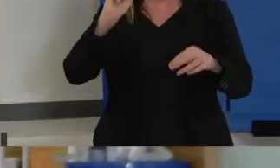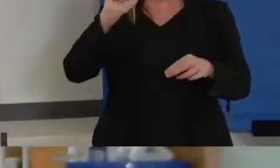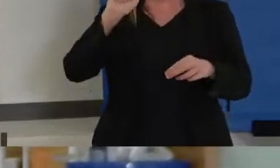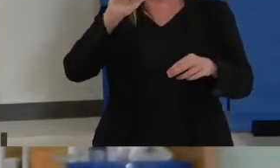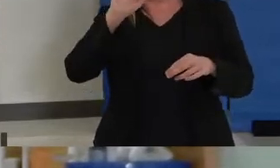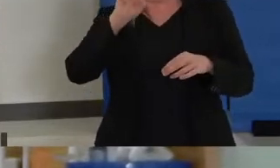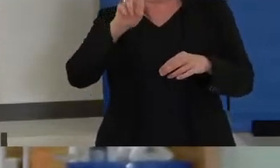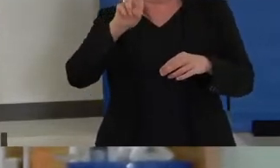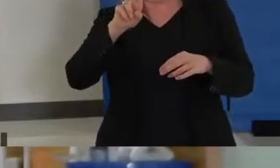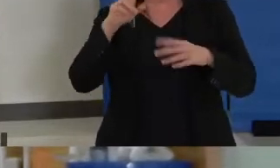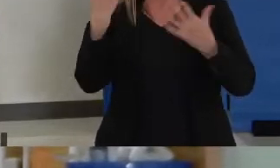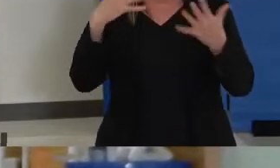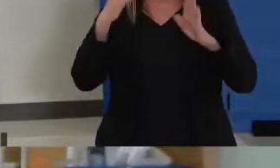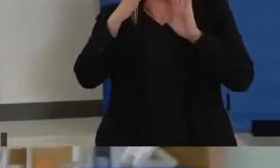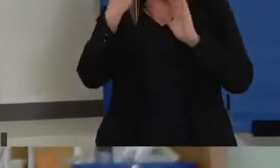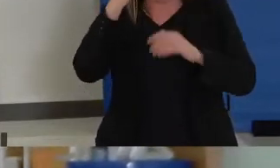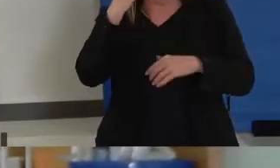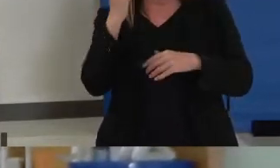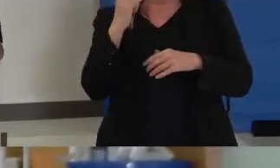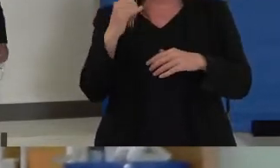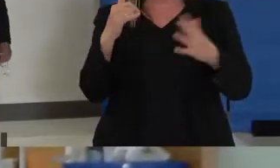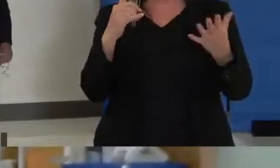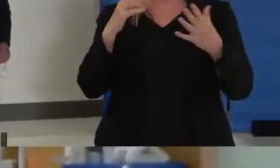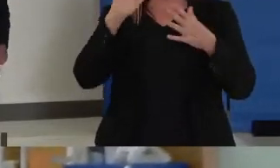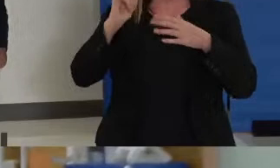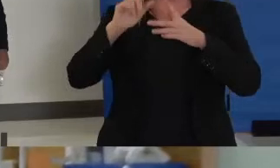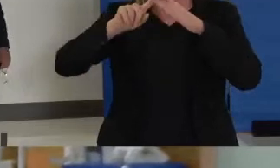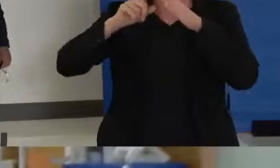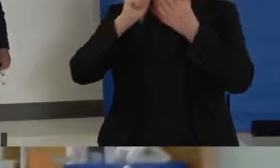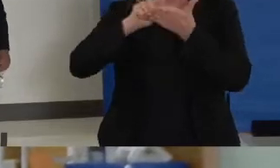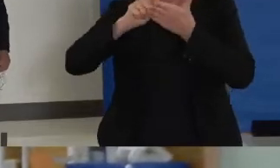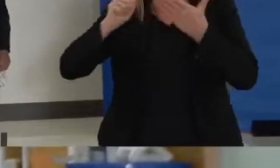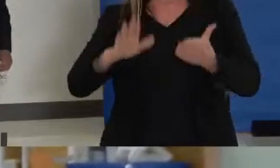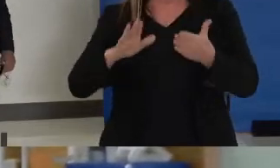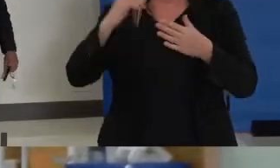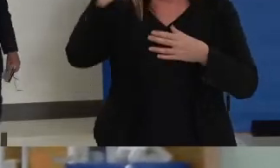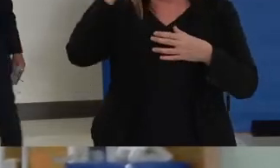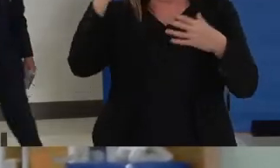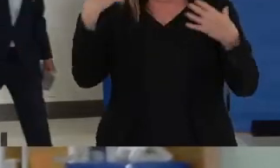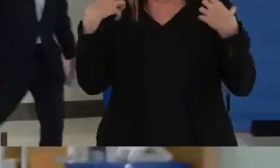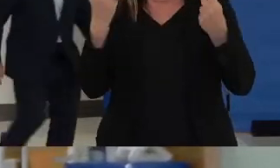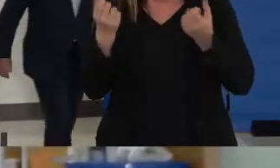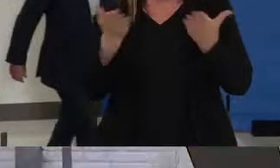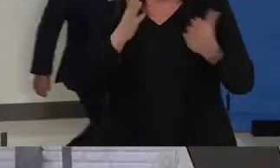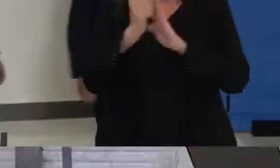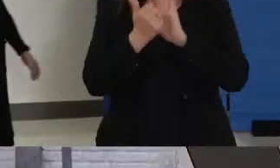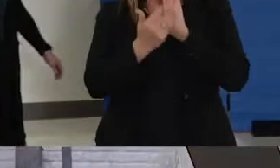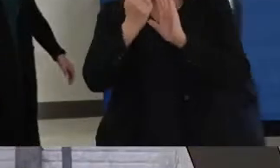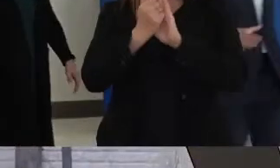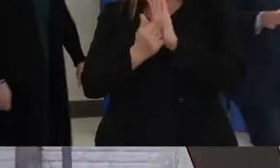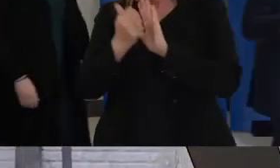the state of California, who, as you heard, is the author of the Mental Health Services Act. Would you welcome Sacramento Mayor Darrell Steinberg?